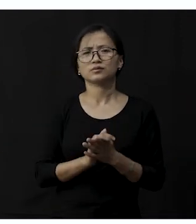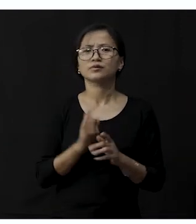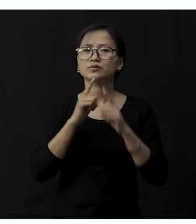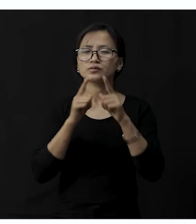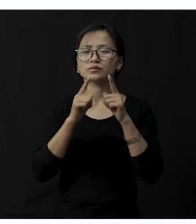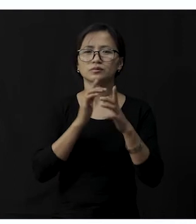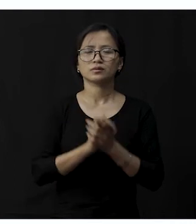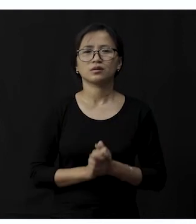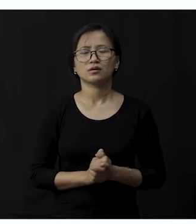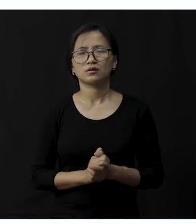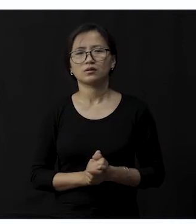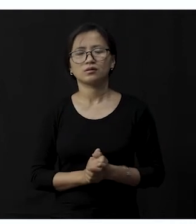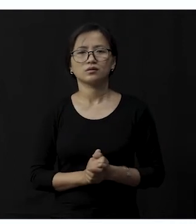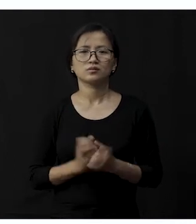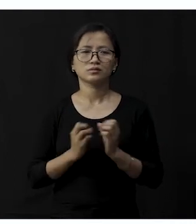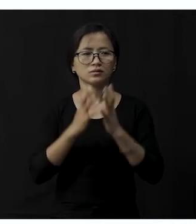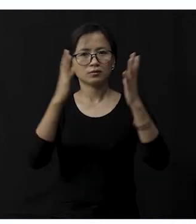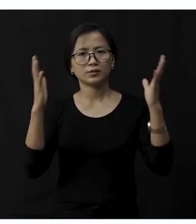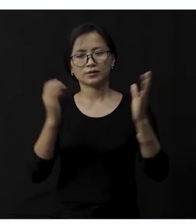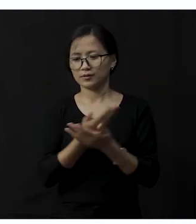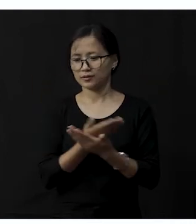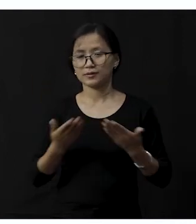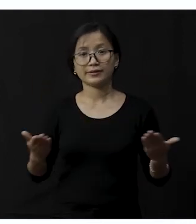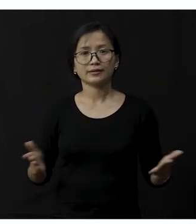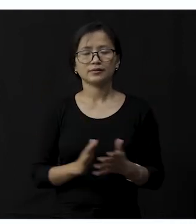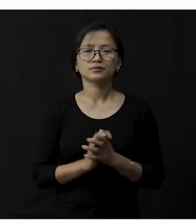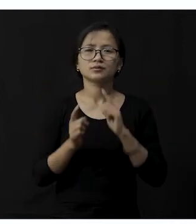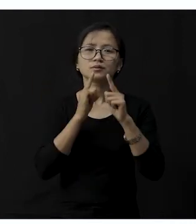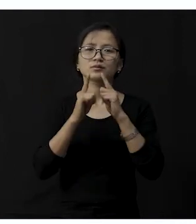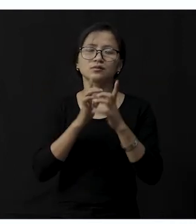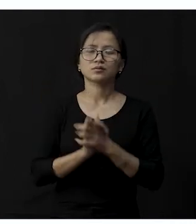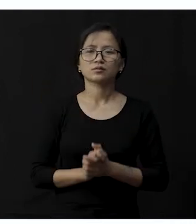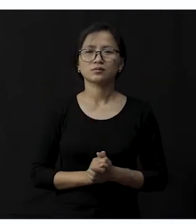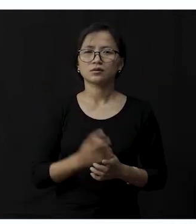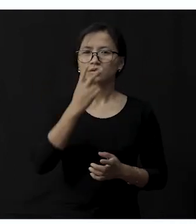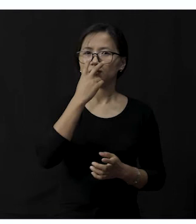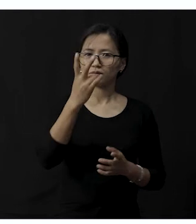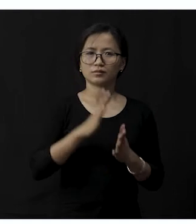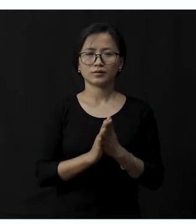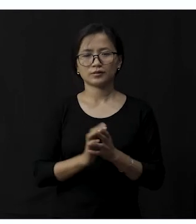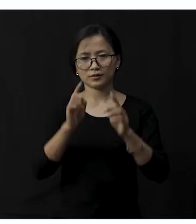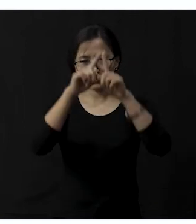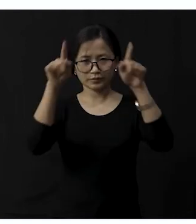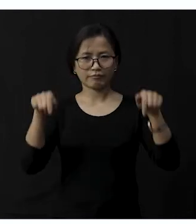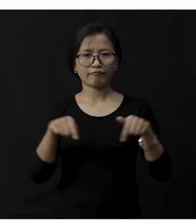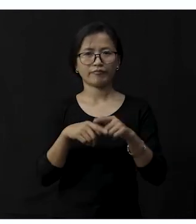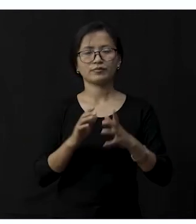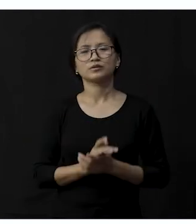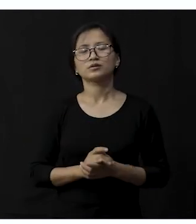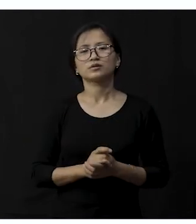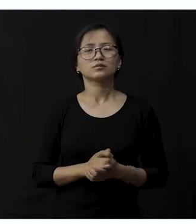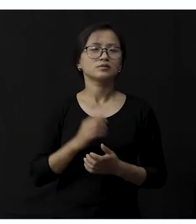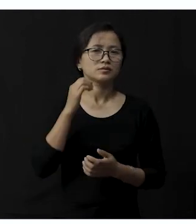So there are so many things that you can describe looking at this picture. There is that yellow